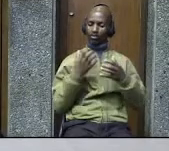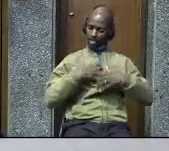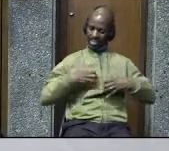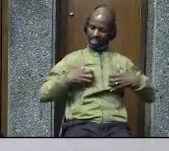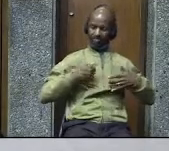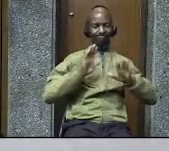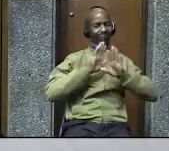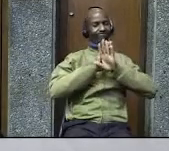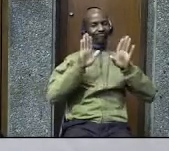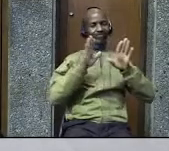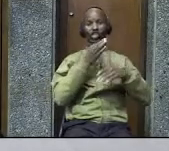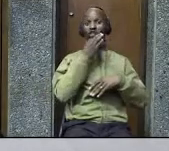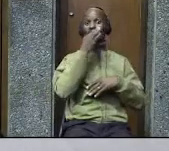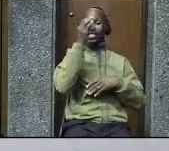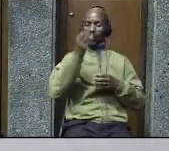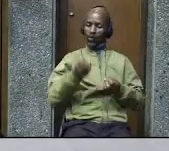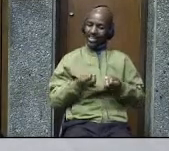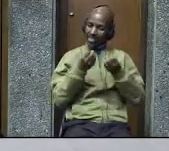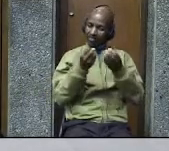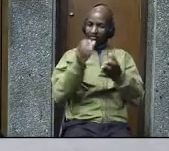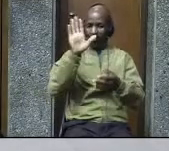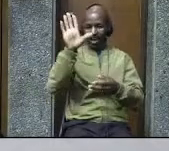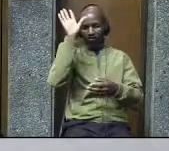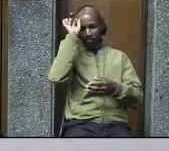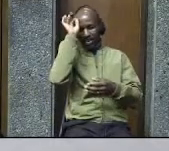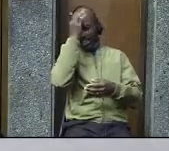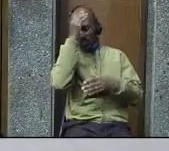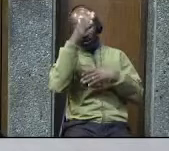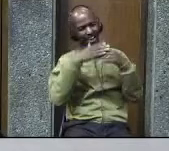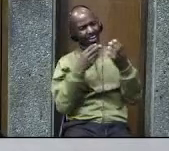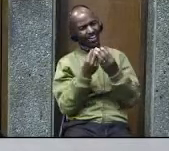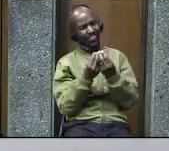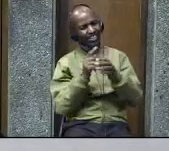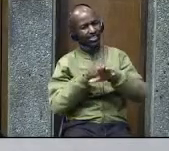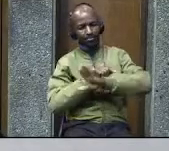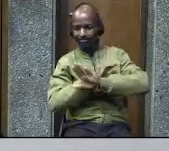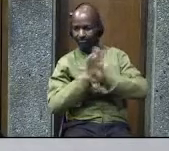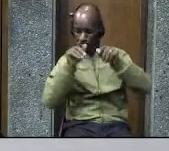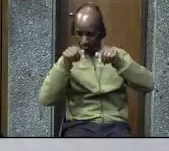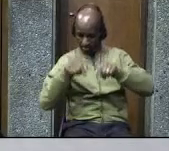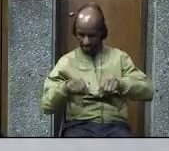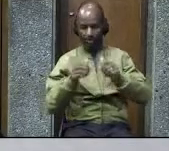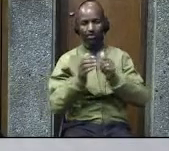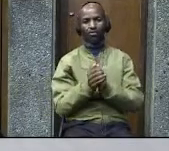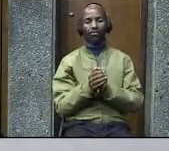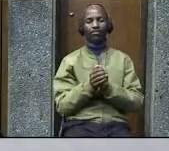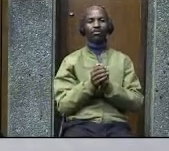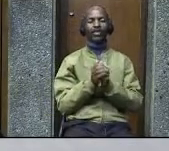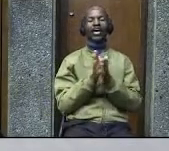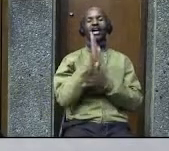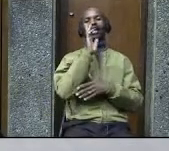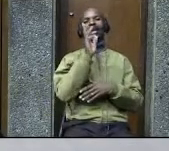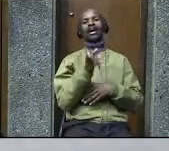angry to say you are giving us 5 minutes or whatever this time today. Also, you are